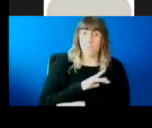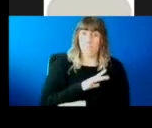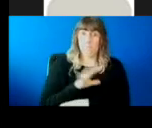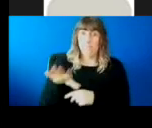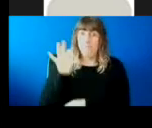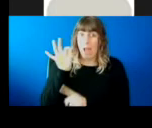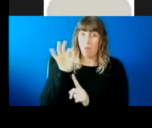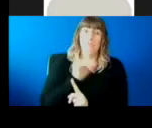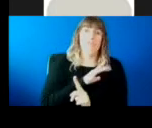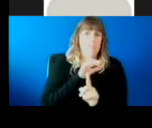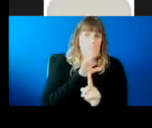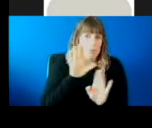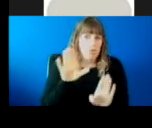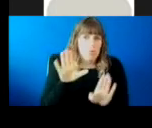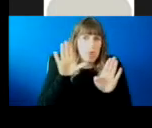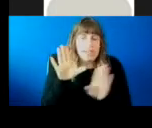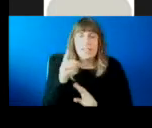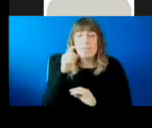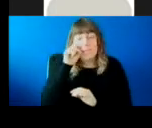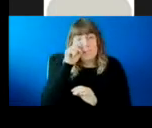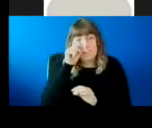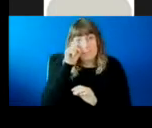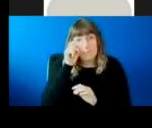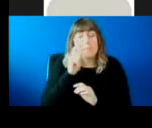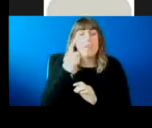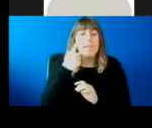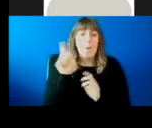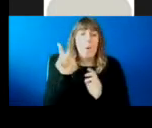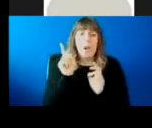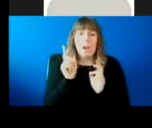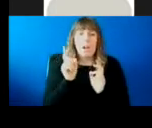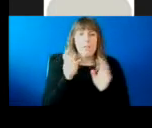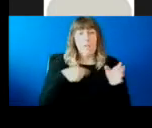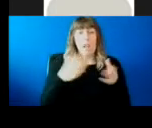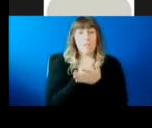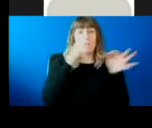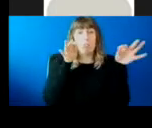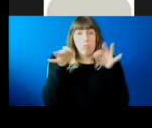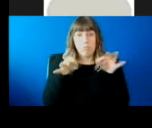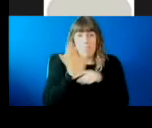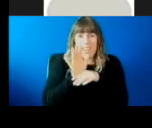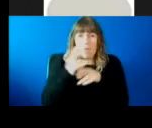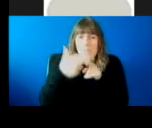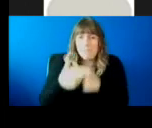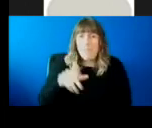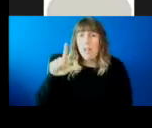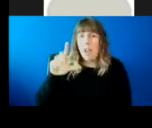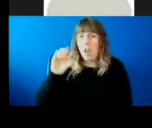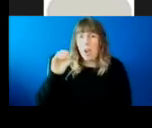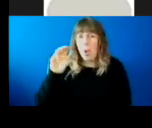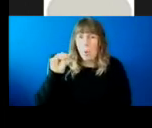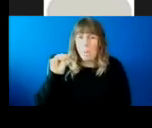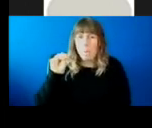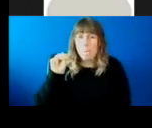is really great for just doing kind of little explainer videos is something called Loom. It's a little